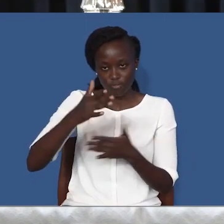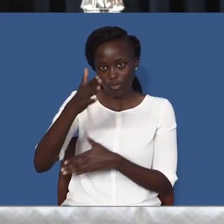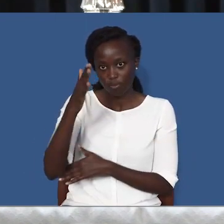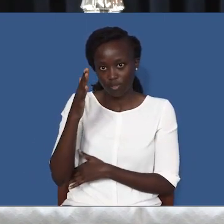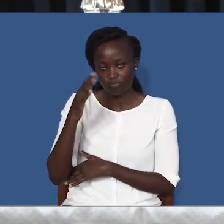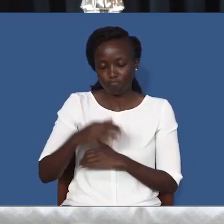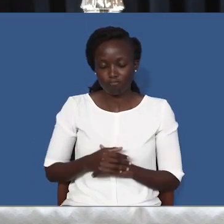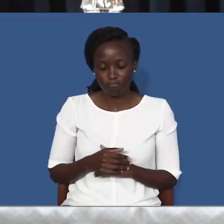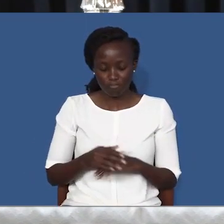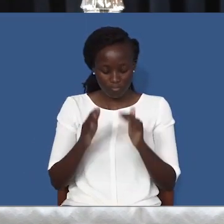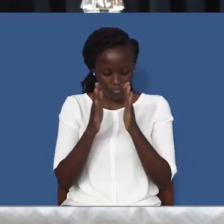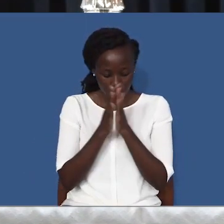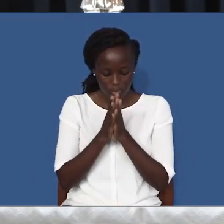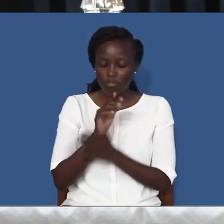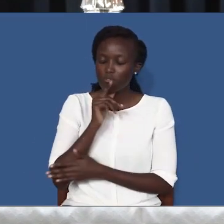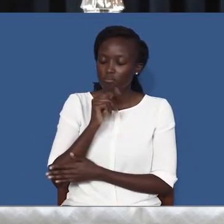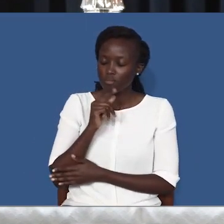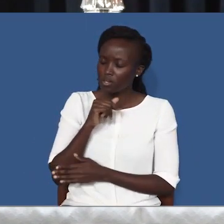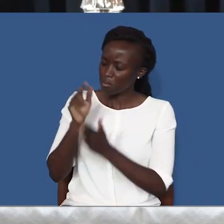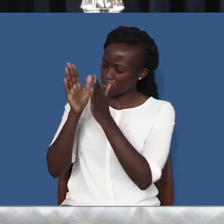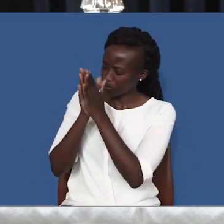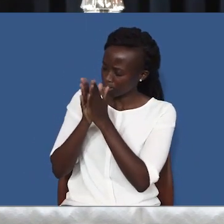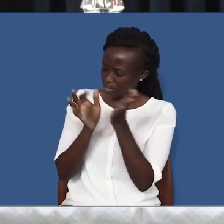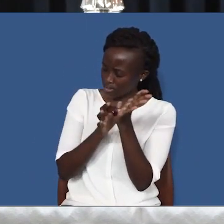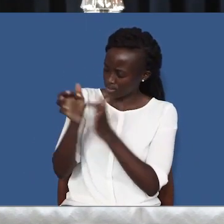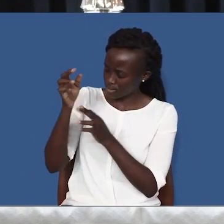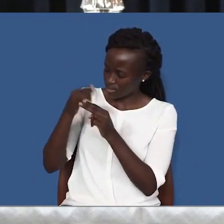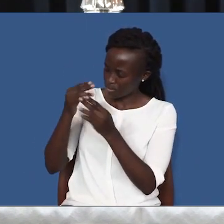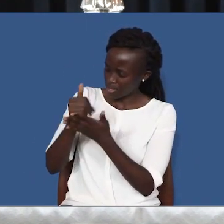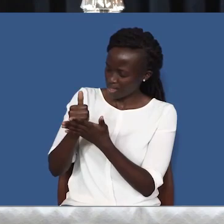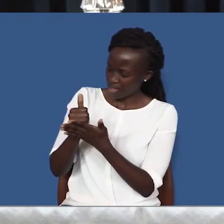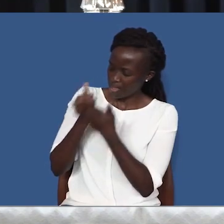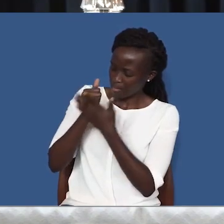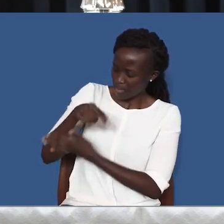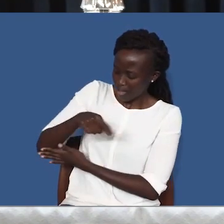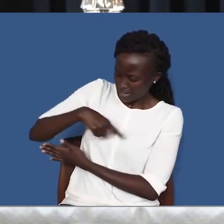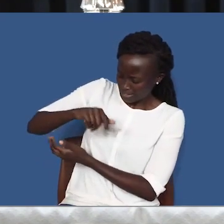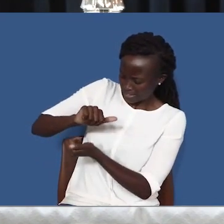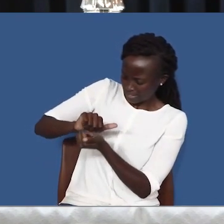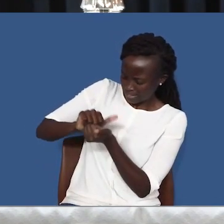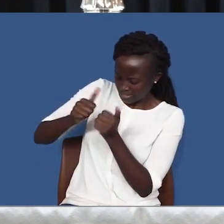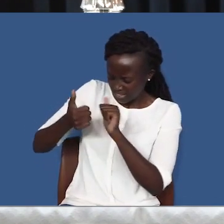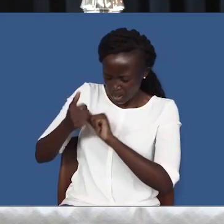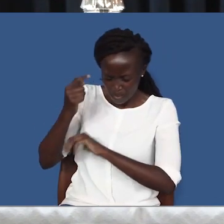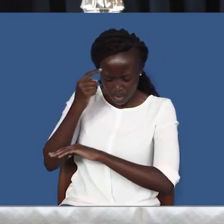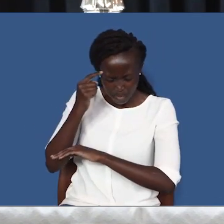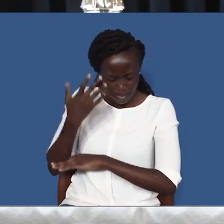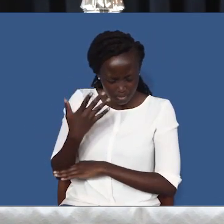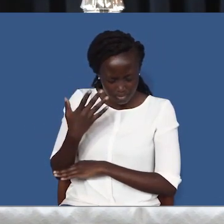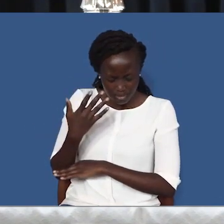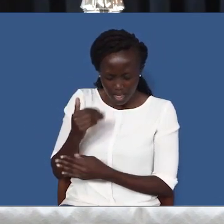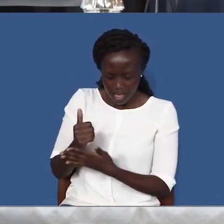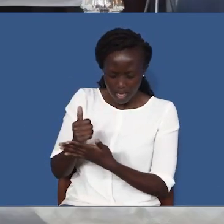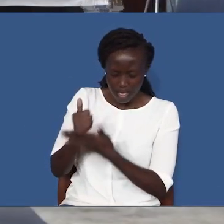the name of Jesus, may you help us to come out of the business as usual mindset,